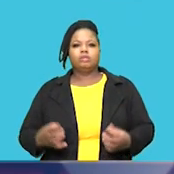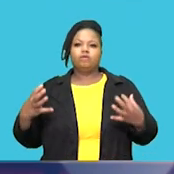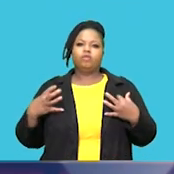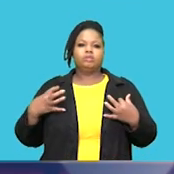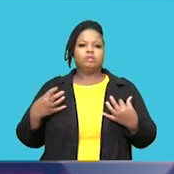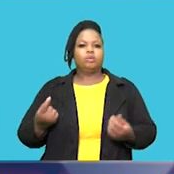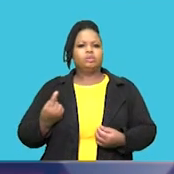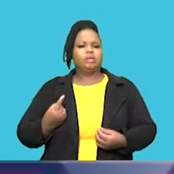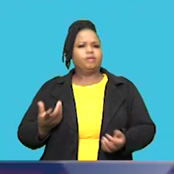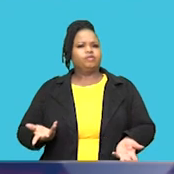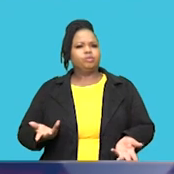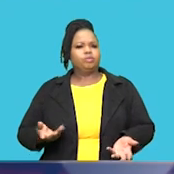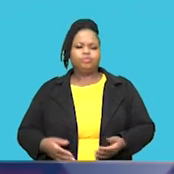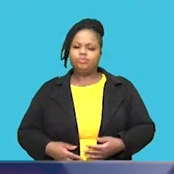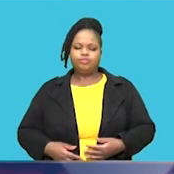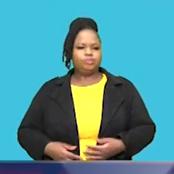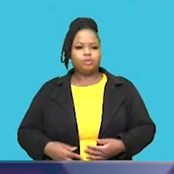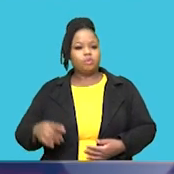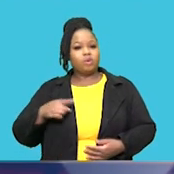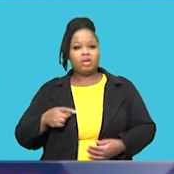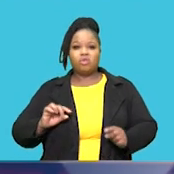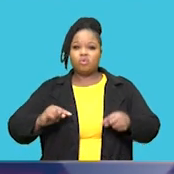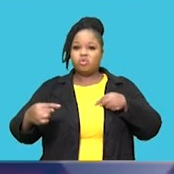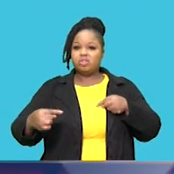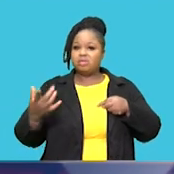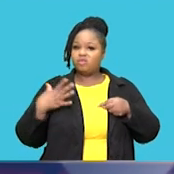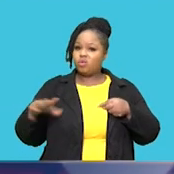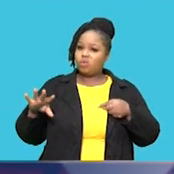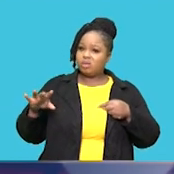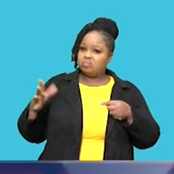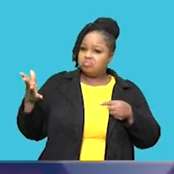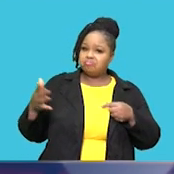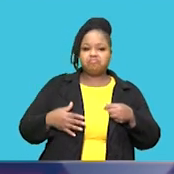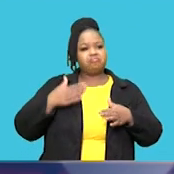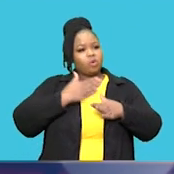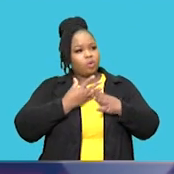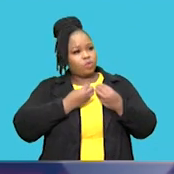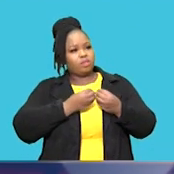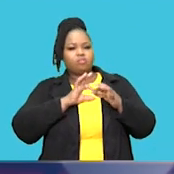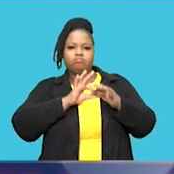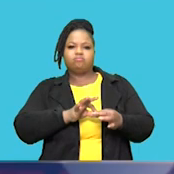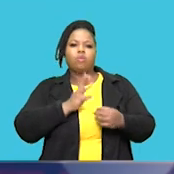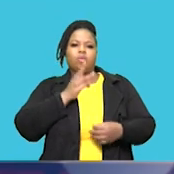on the opposition parties. If they don't want us, we'll work with those who want to work with us.